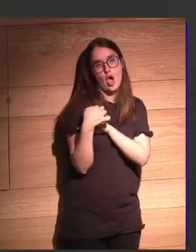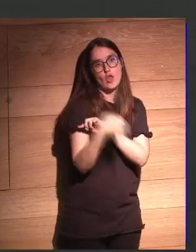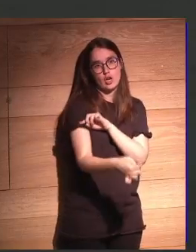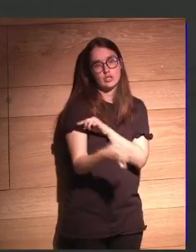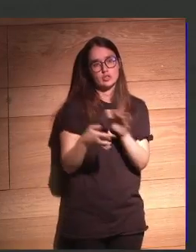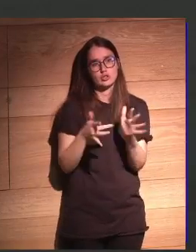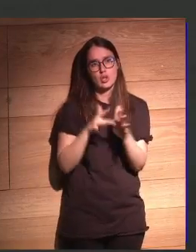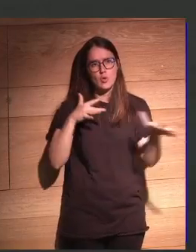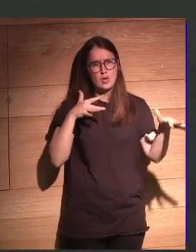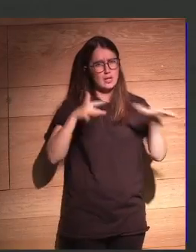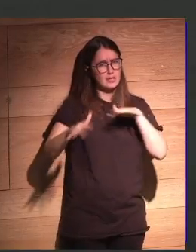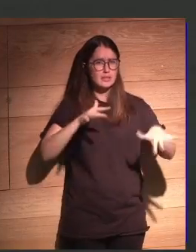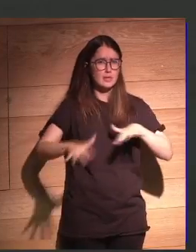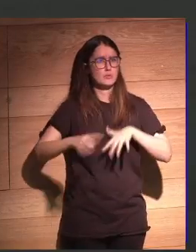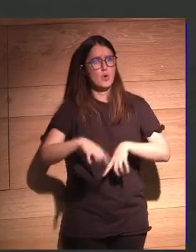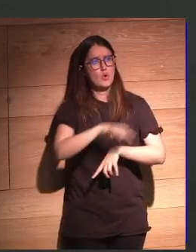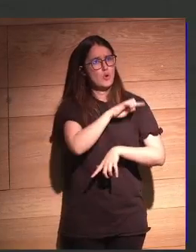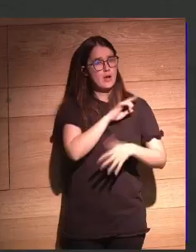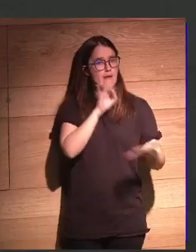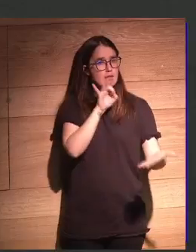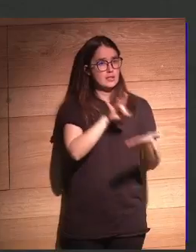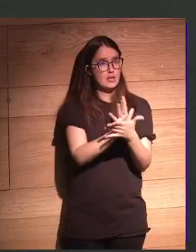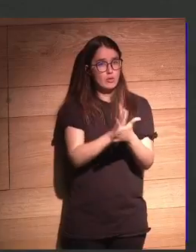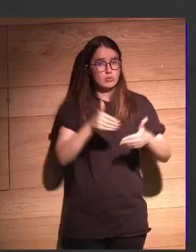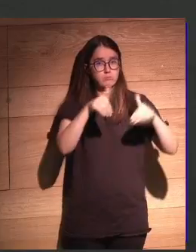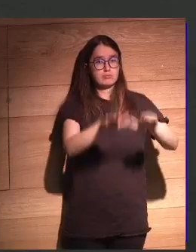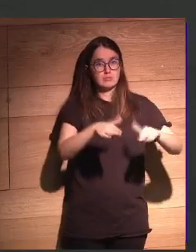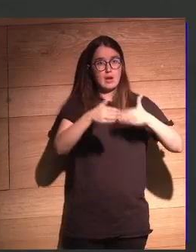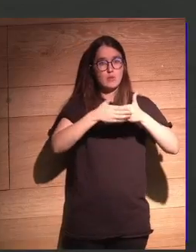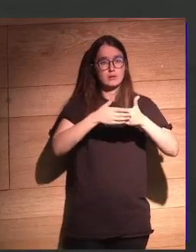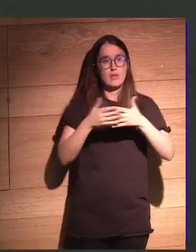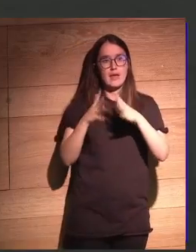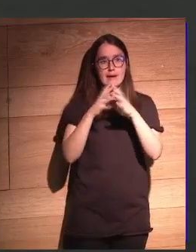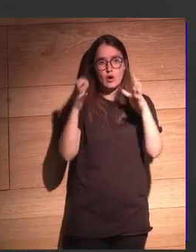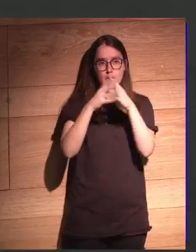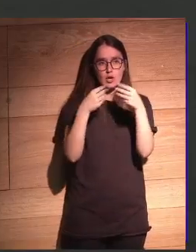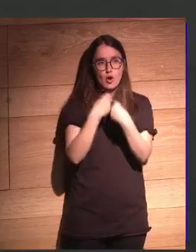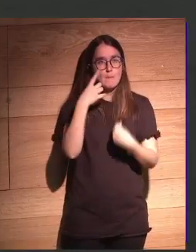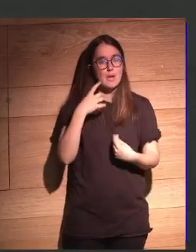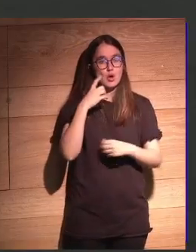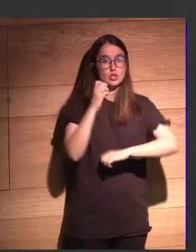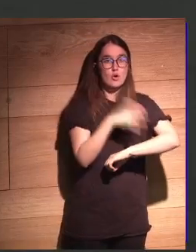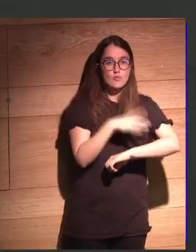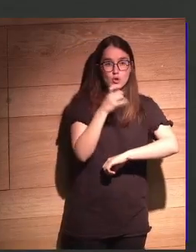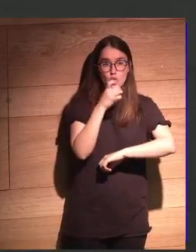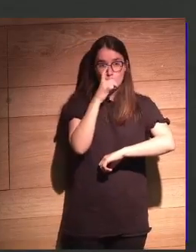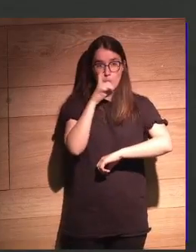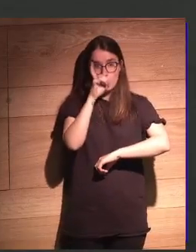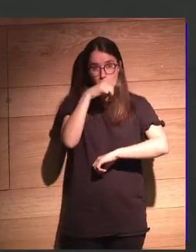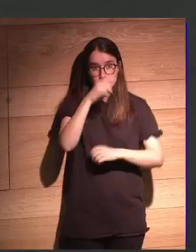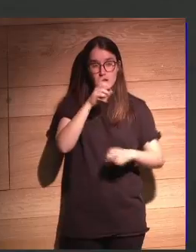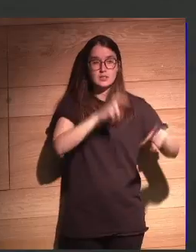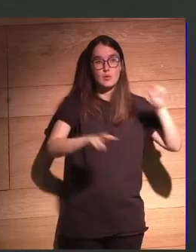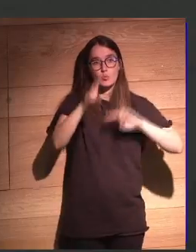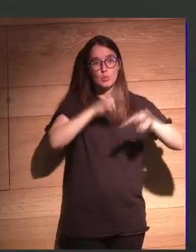crazy activists. Every day we have a crazy activism going on. We have to negotiate